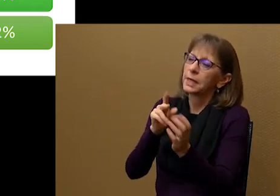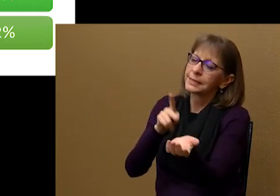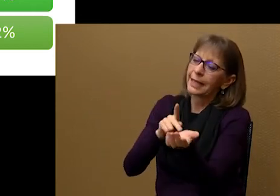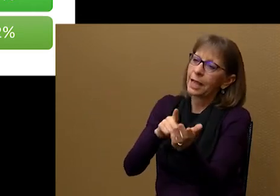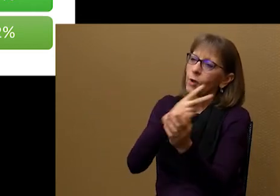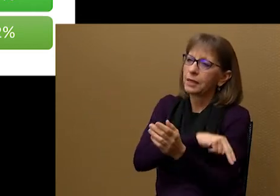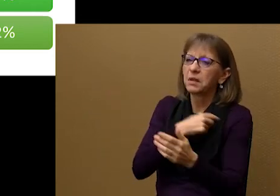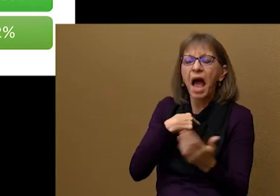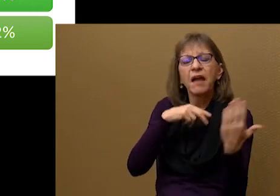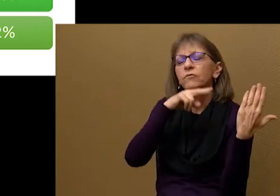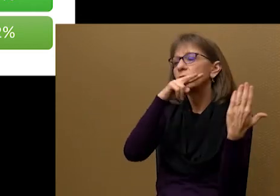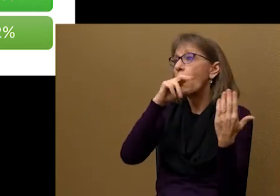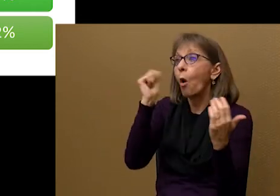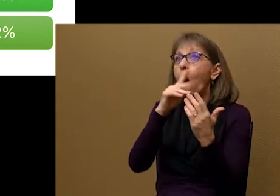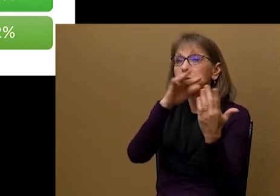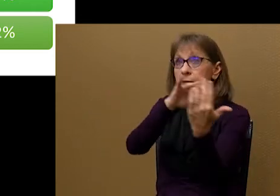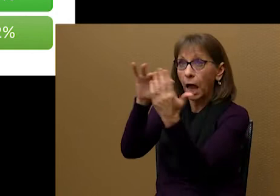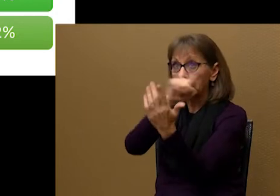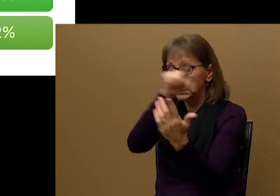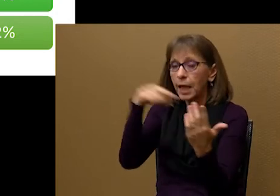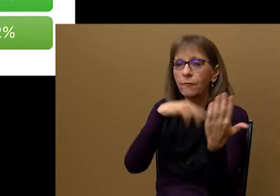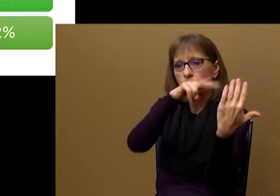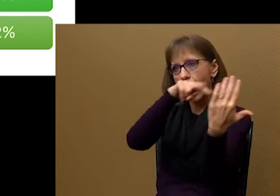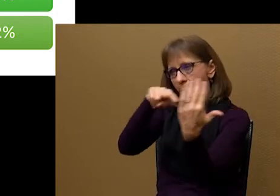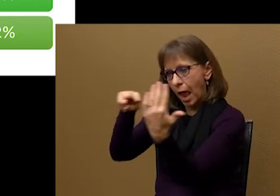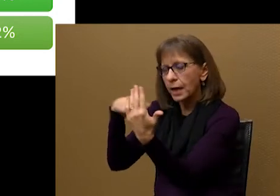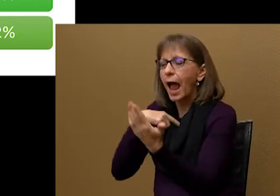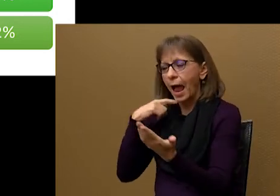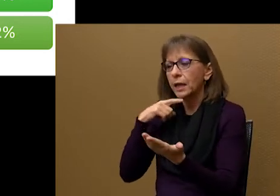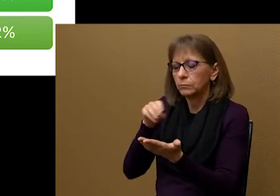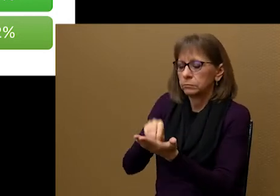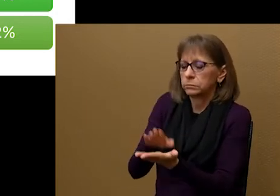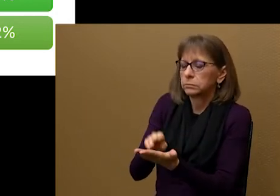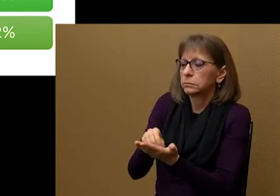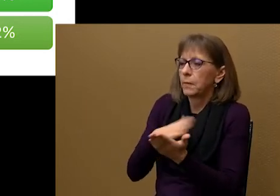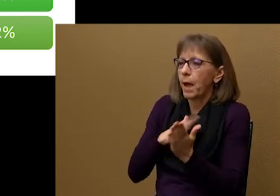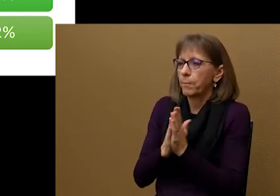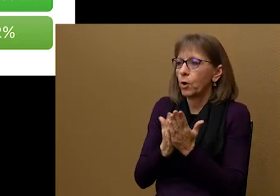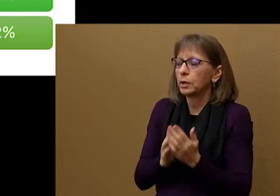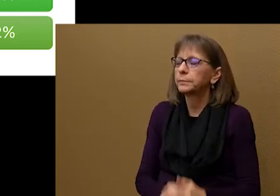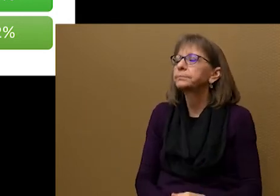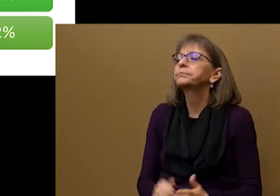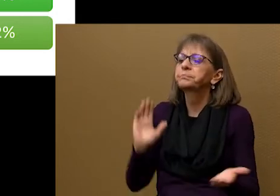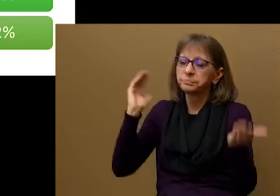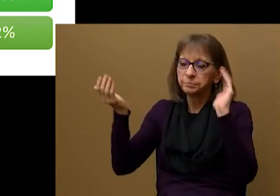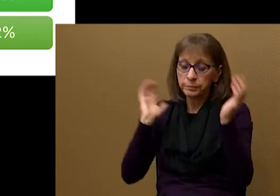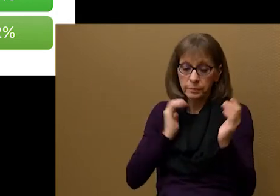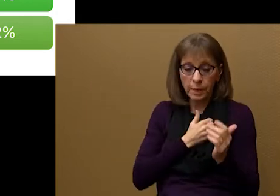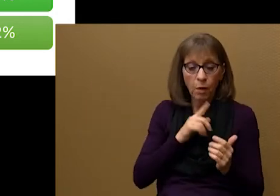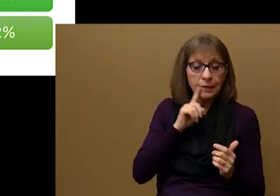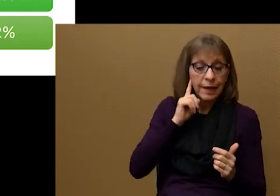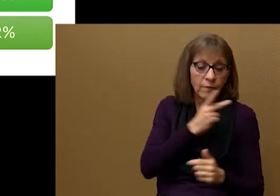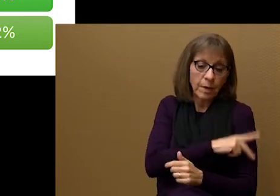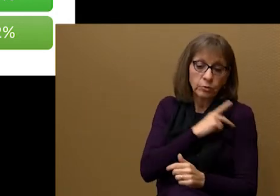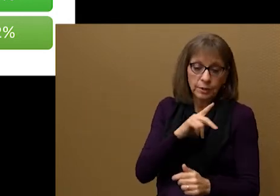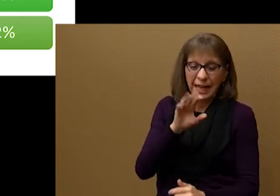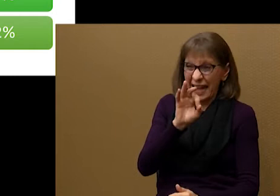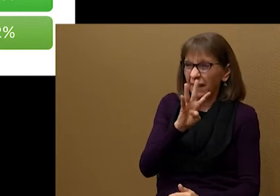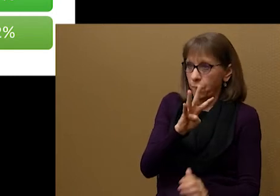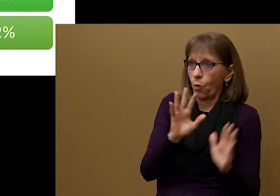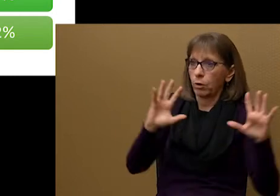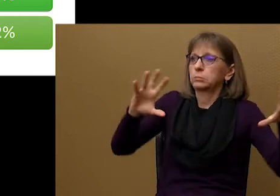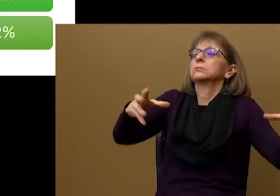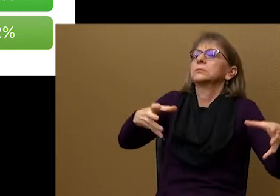in psychiatric hospitals. And I've read all the studies, and they cite them in the book. We were comparing our